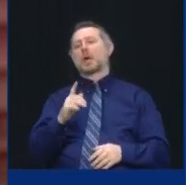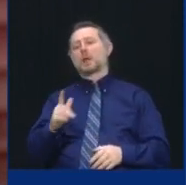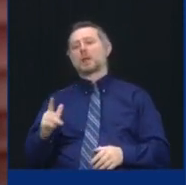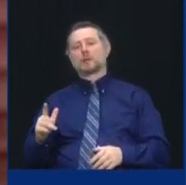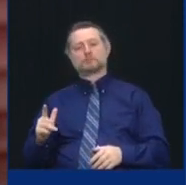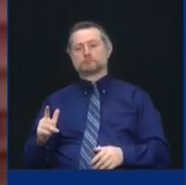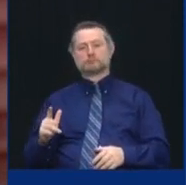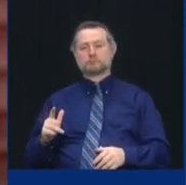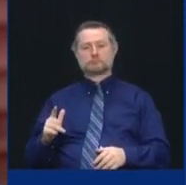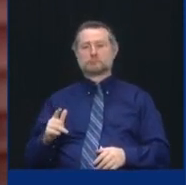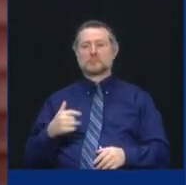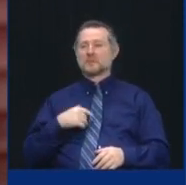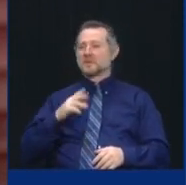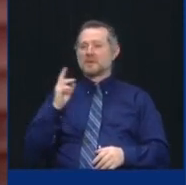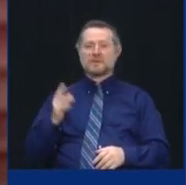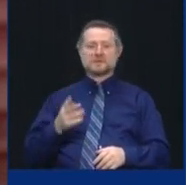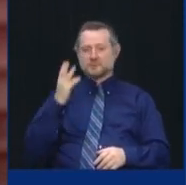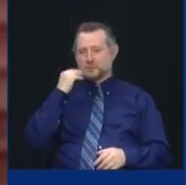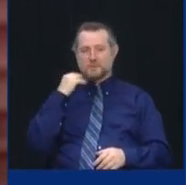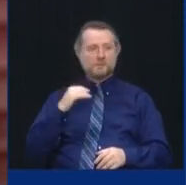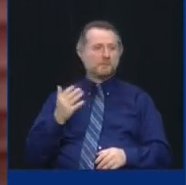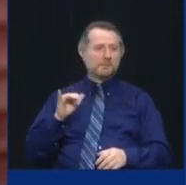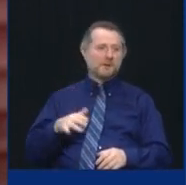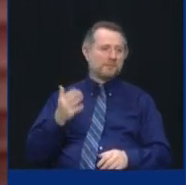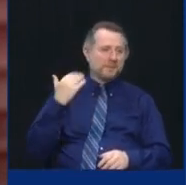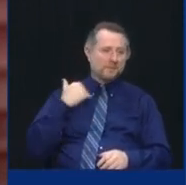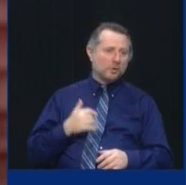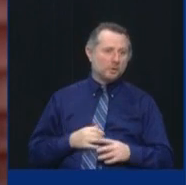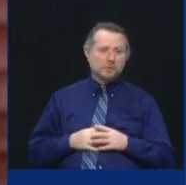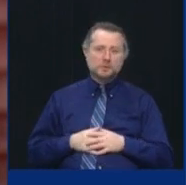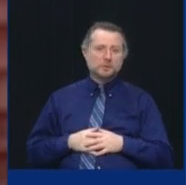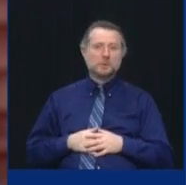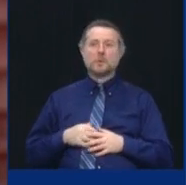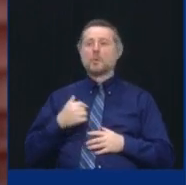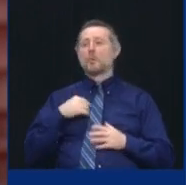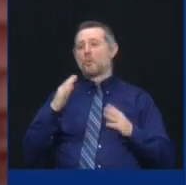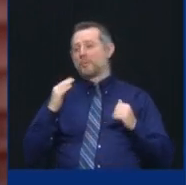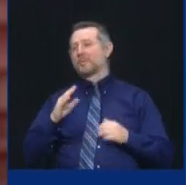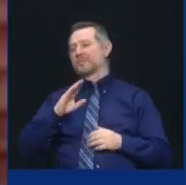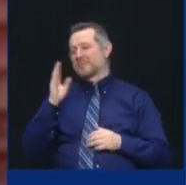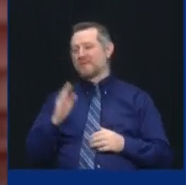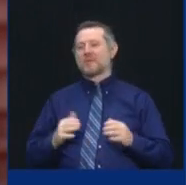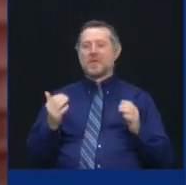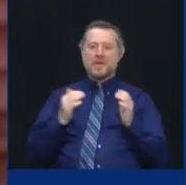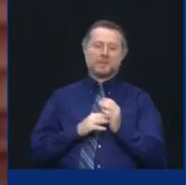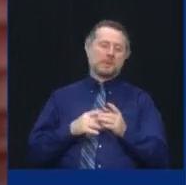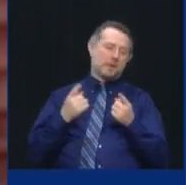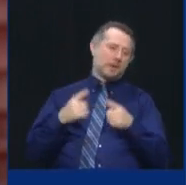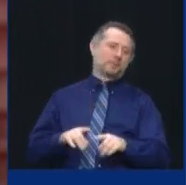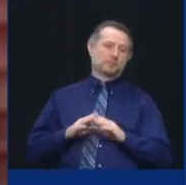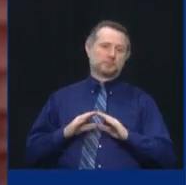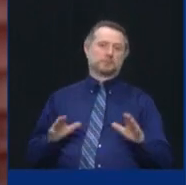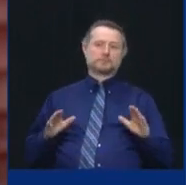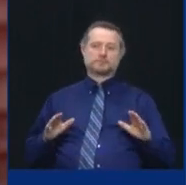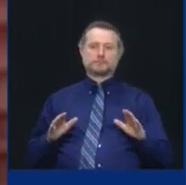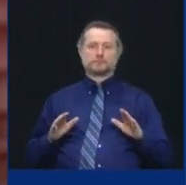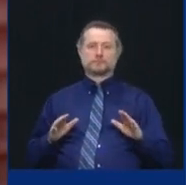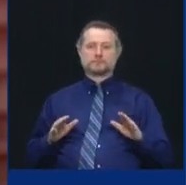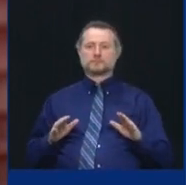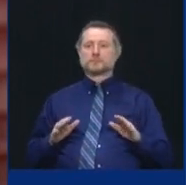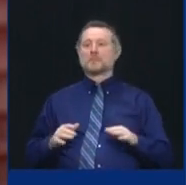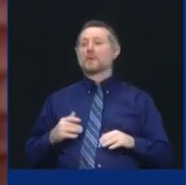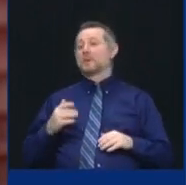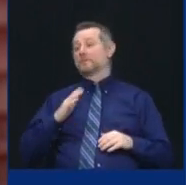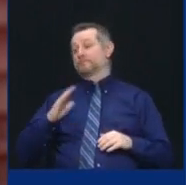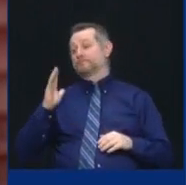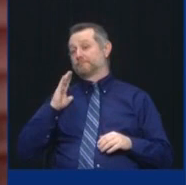Something that we've never gone through before and hope to God that we never go through again. But that was yesterday, and